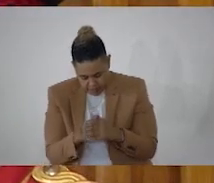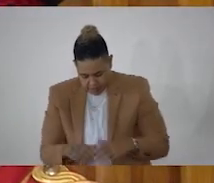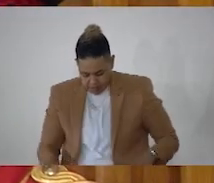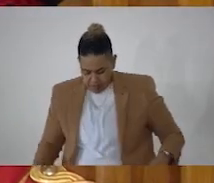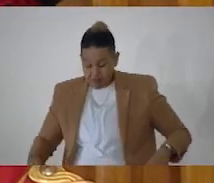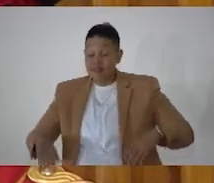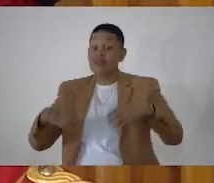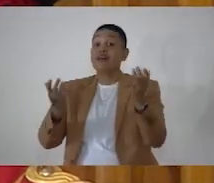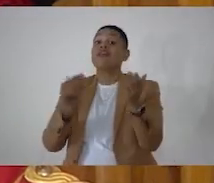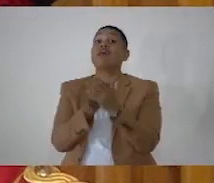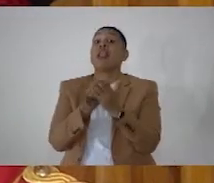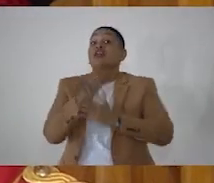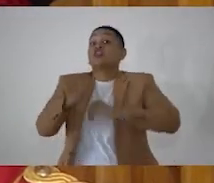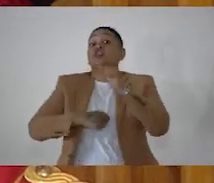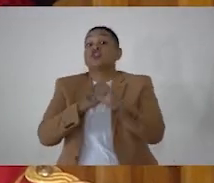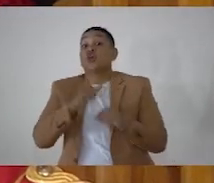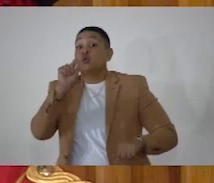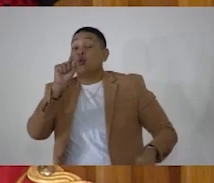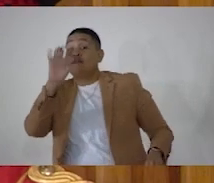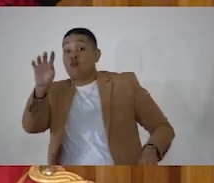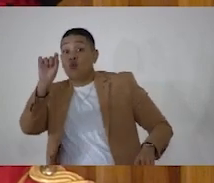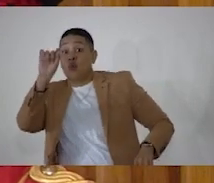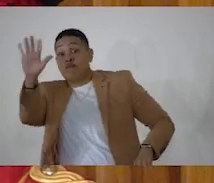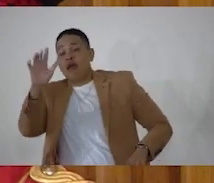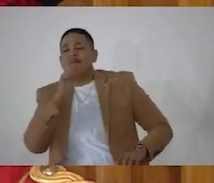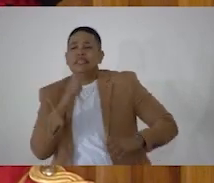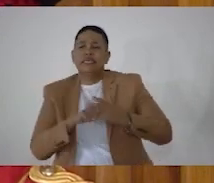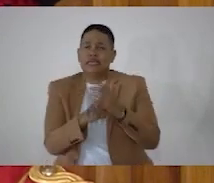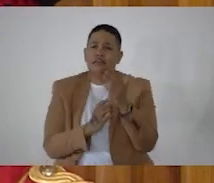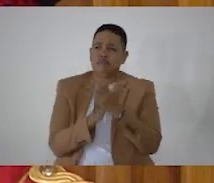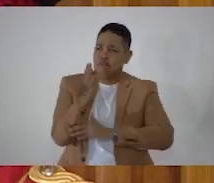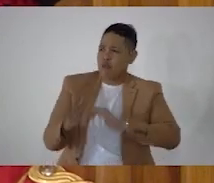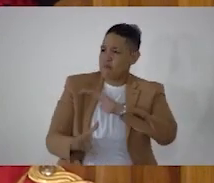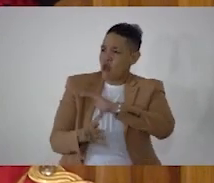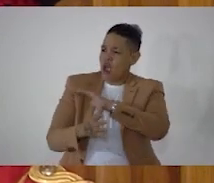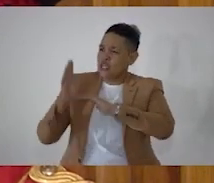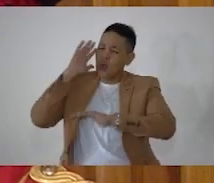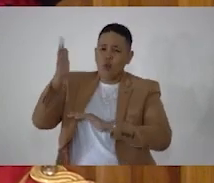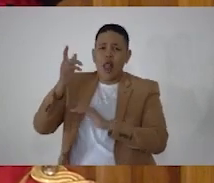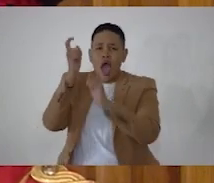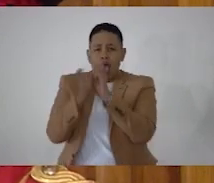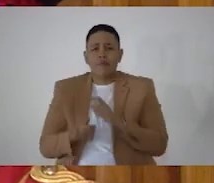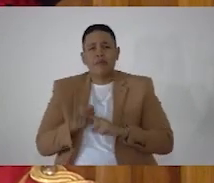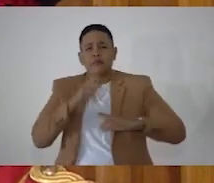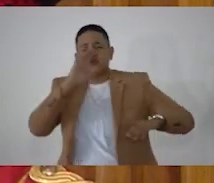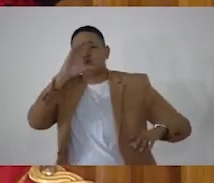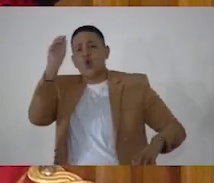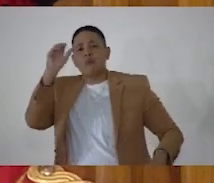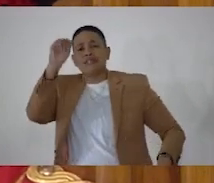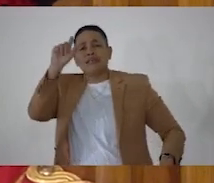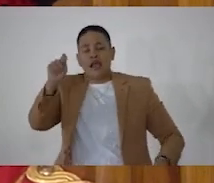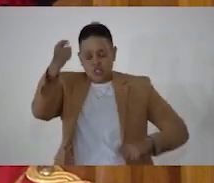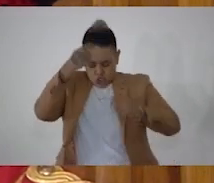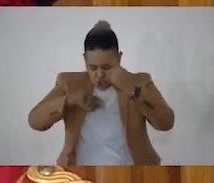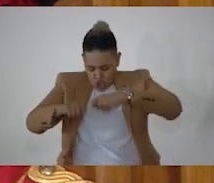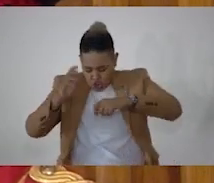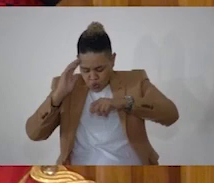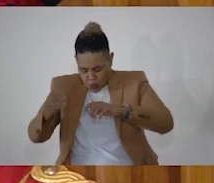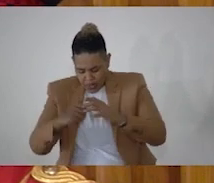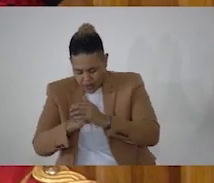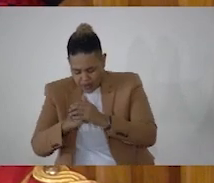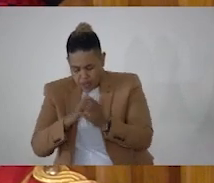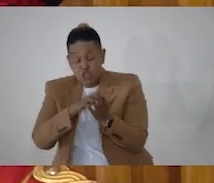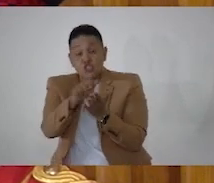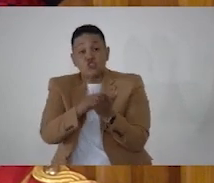2024-2025, the key legislative priority will be the amendments to the Companies Act.